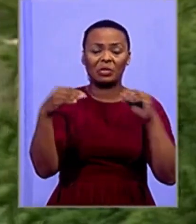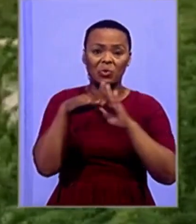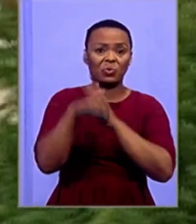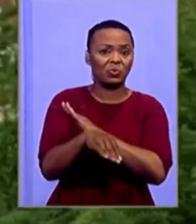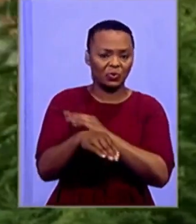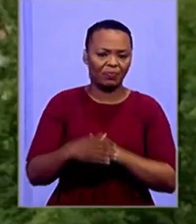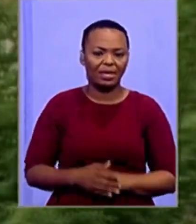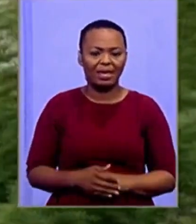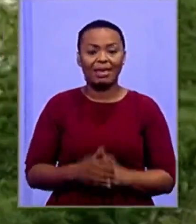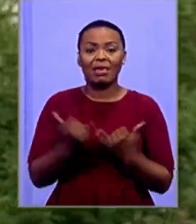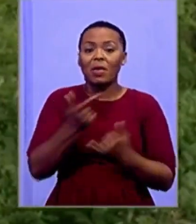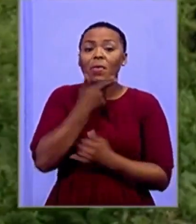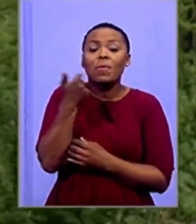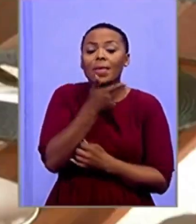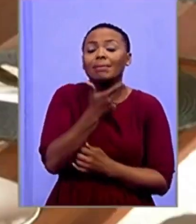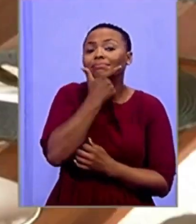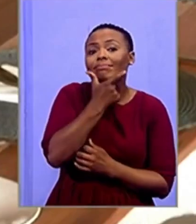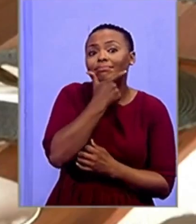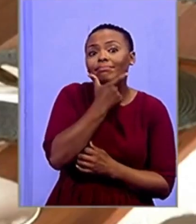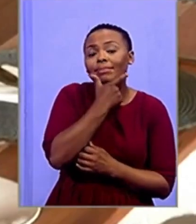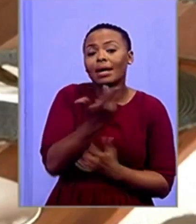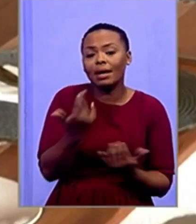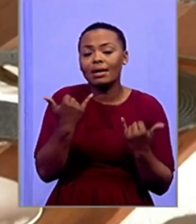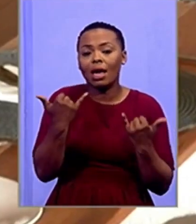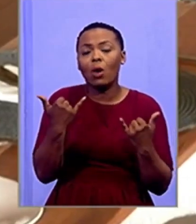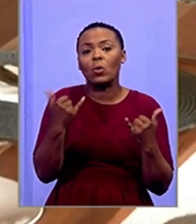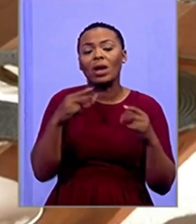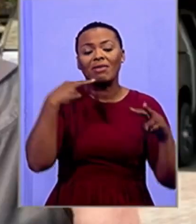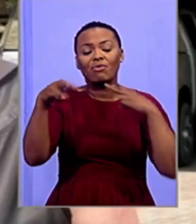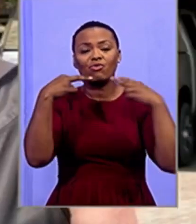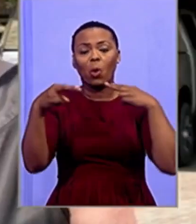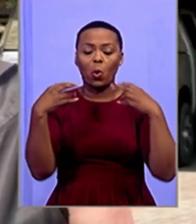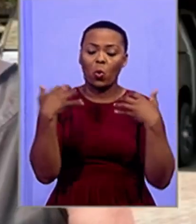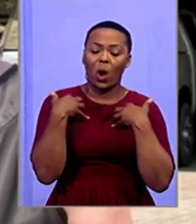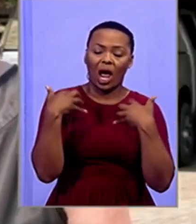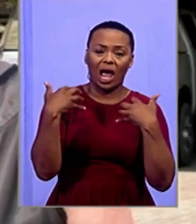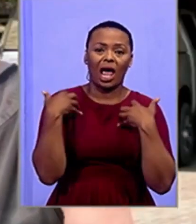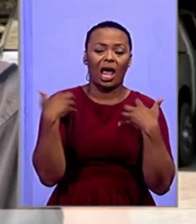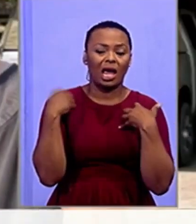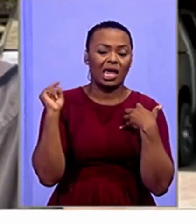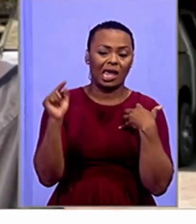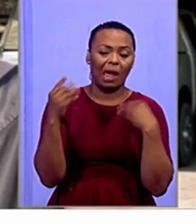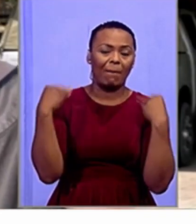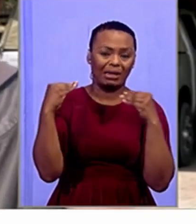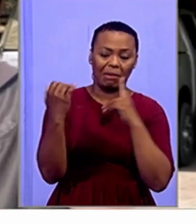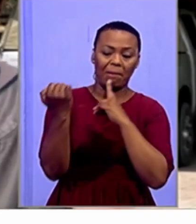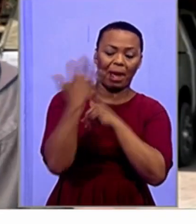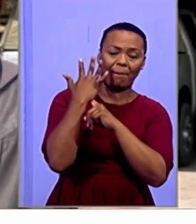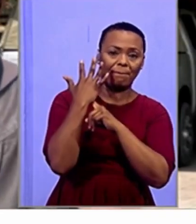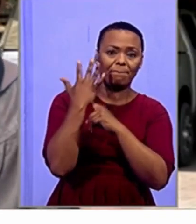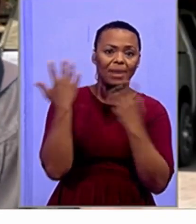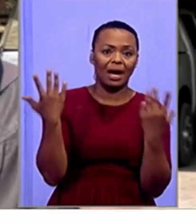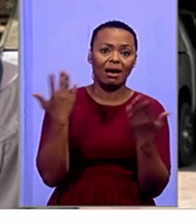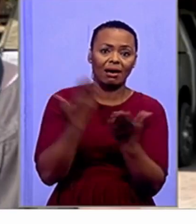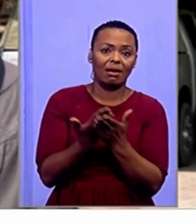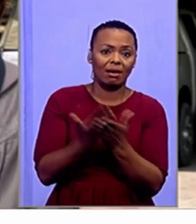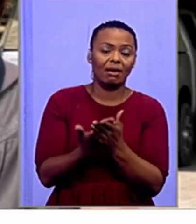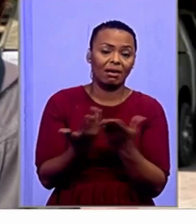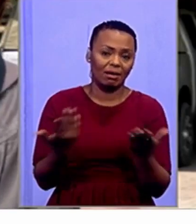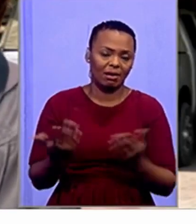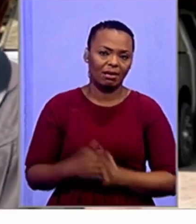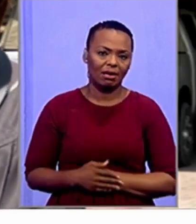paka ya meletlo, lephata la tsa bojanala le tshwenyegile. The likelihood that you will be affected during peak hours is so much